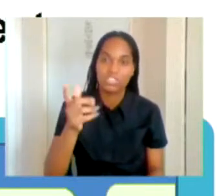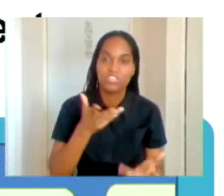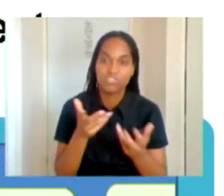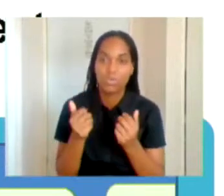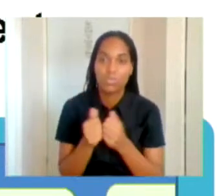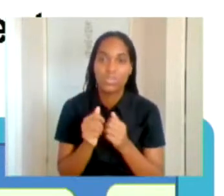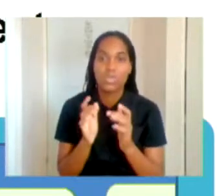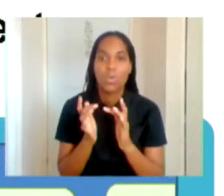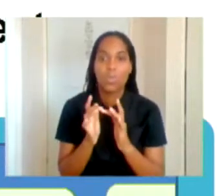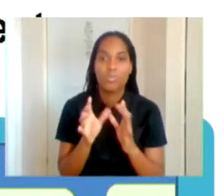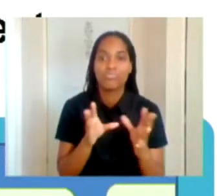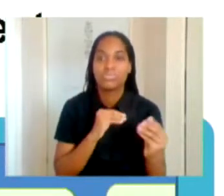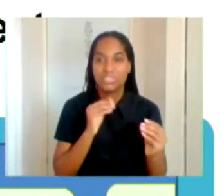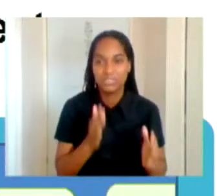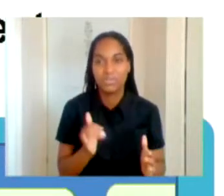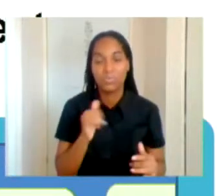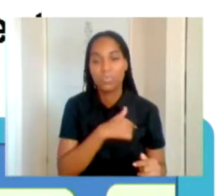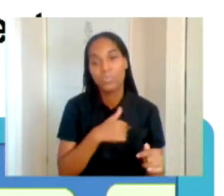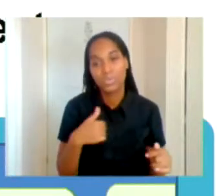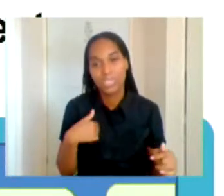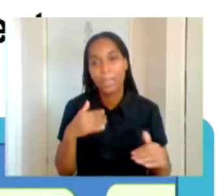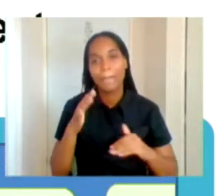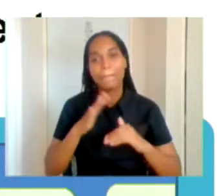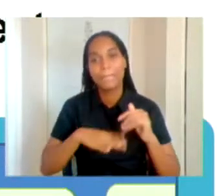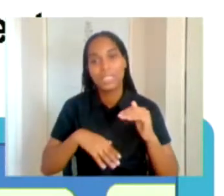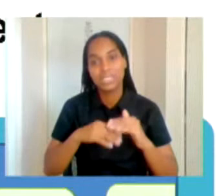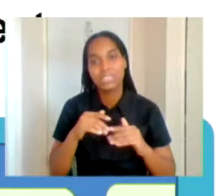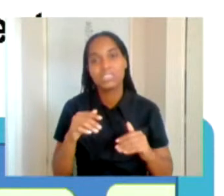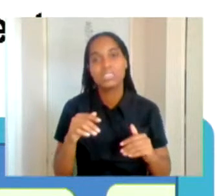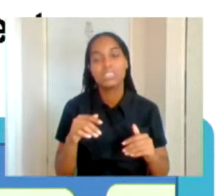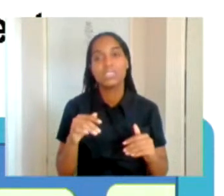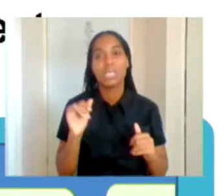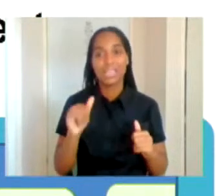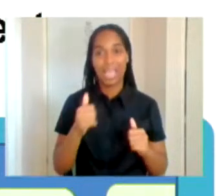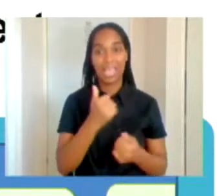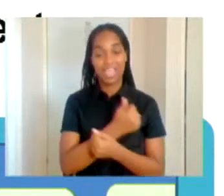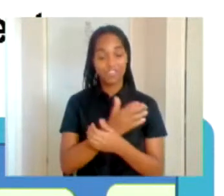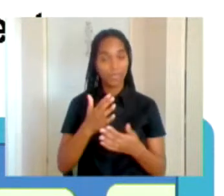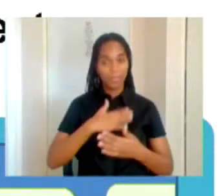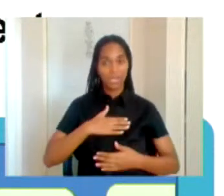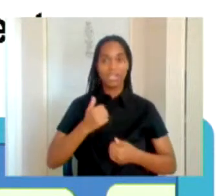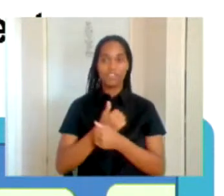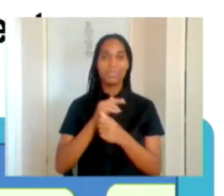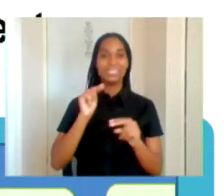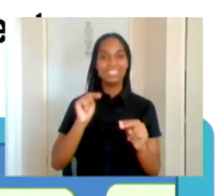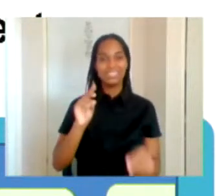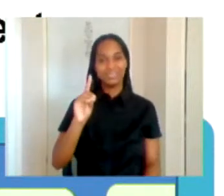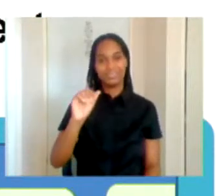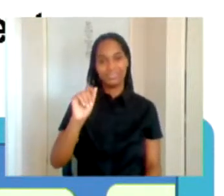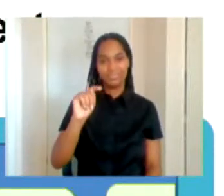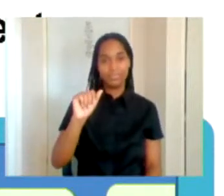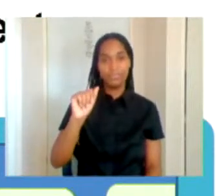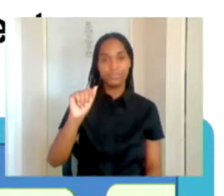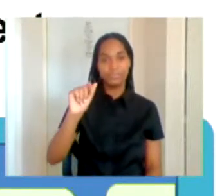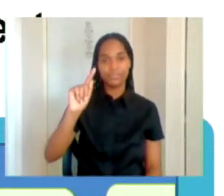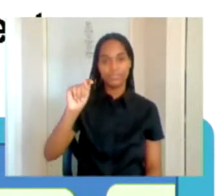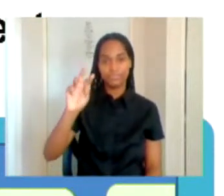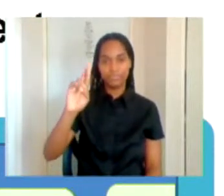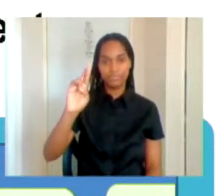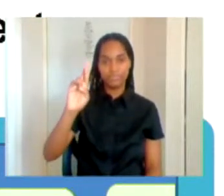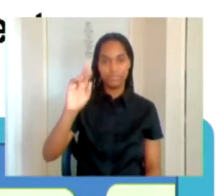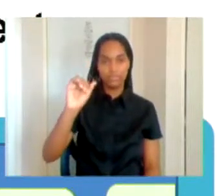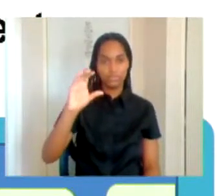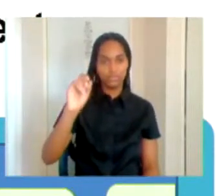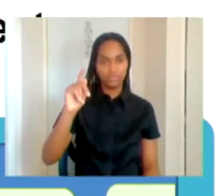we're building kind of common modules that everybody needs. Everybody needs a data tracker. Everybody needs, like, say, an ad tech to